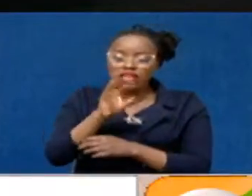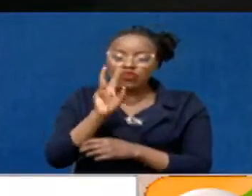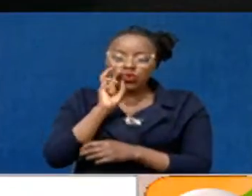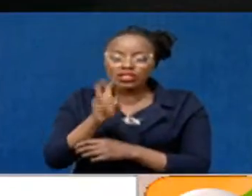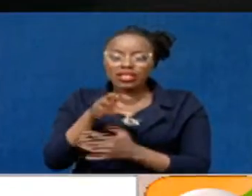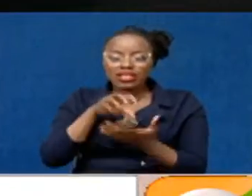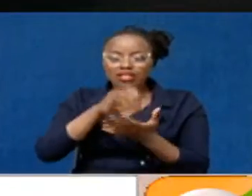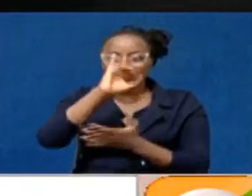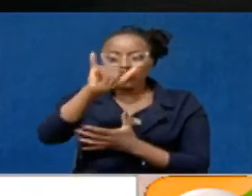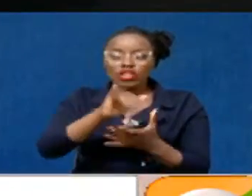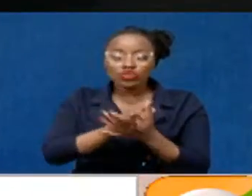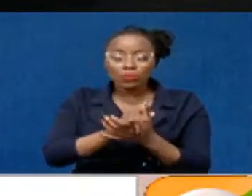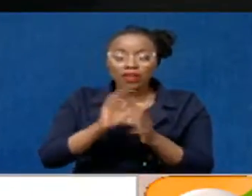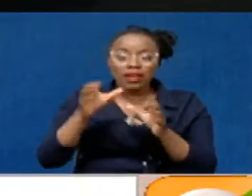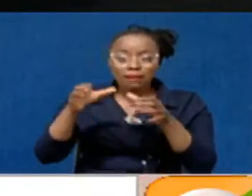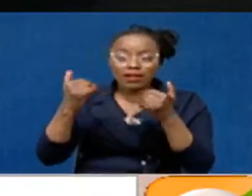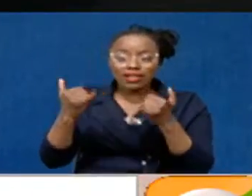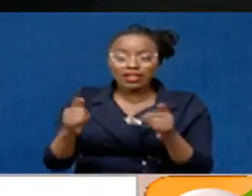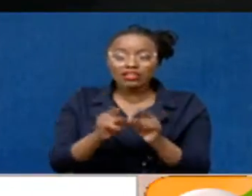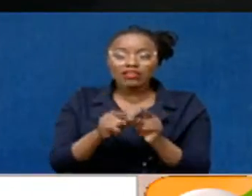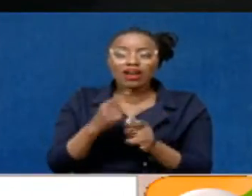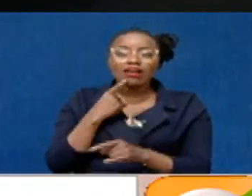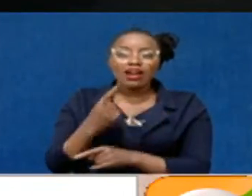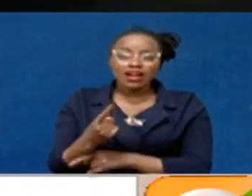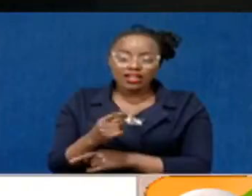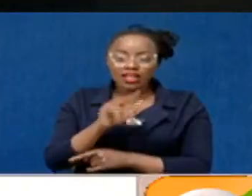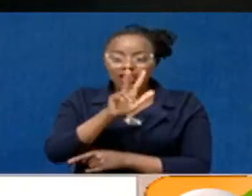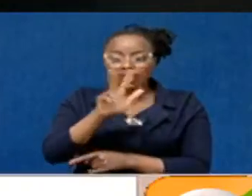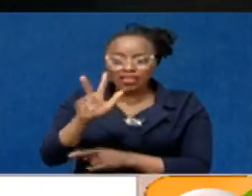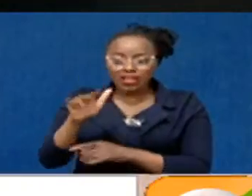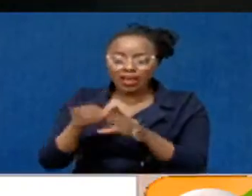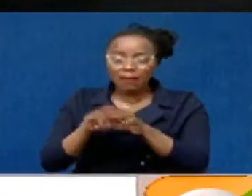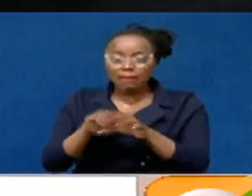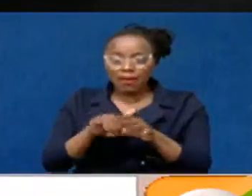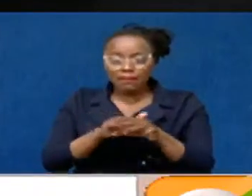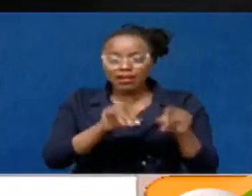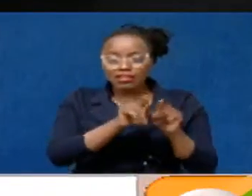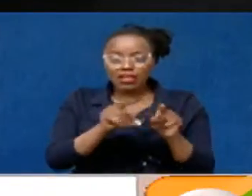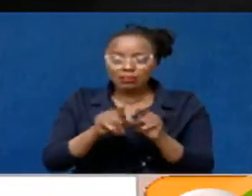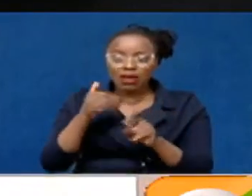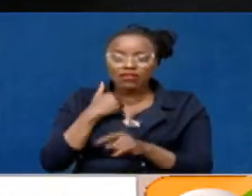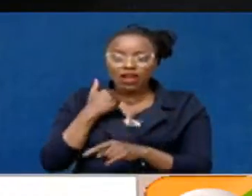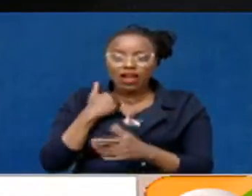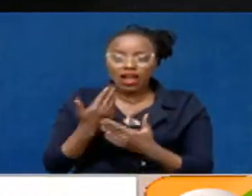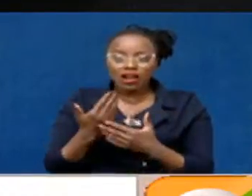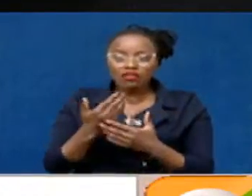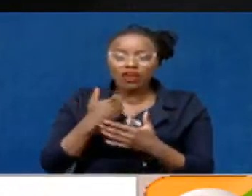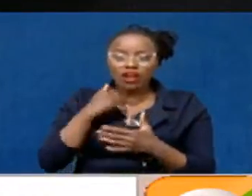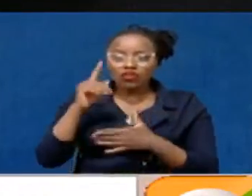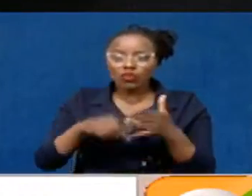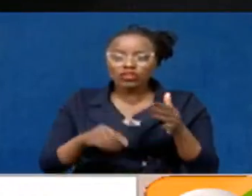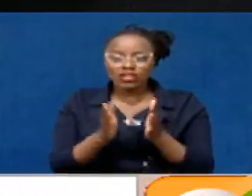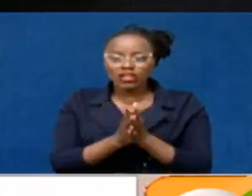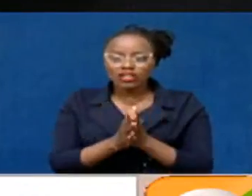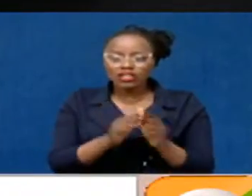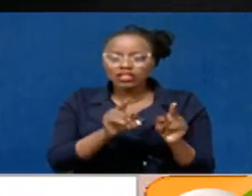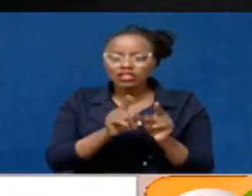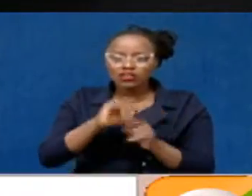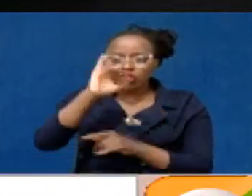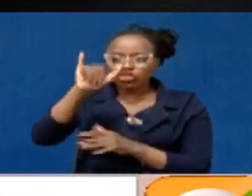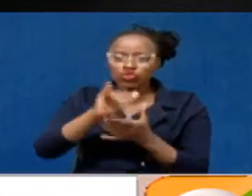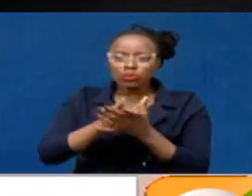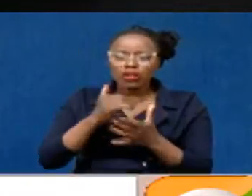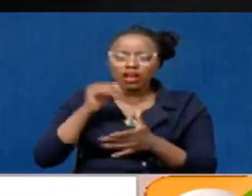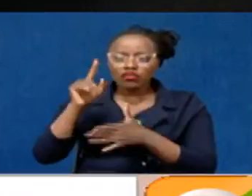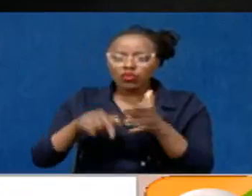state of the Jubilee Party right now, 173 members in the House. But then also, what is left of Jubilee right